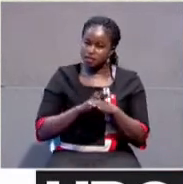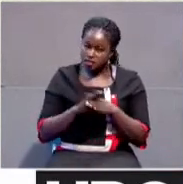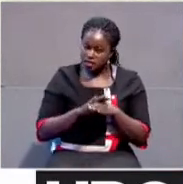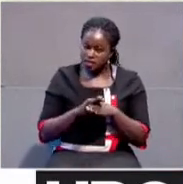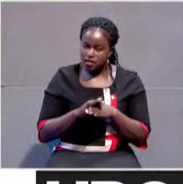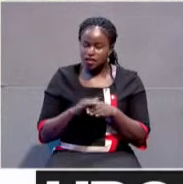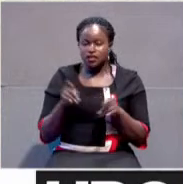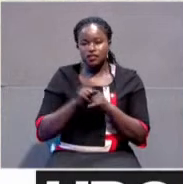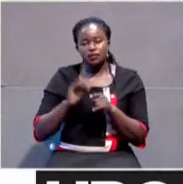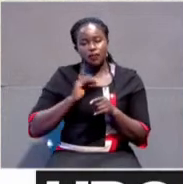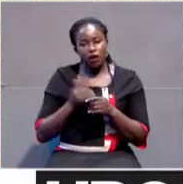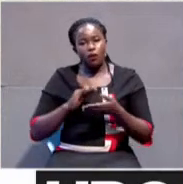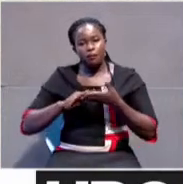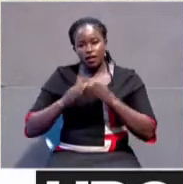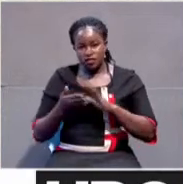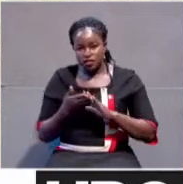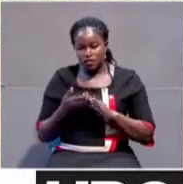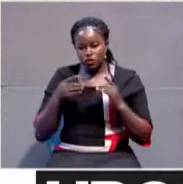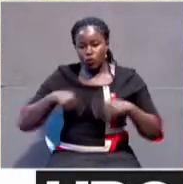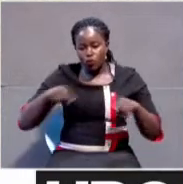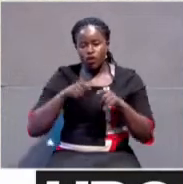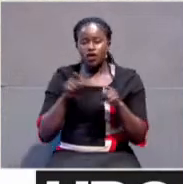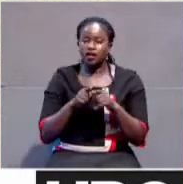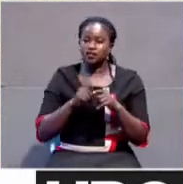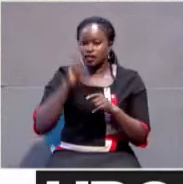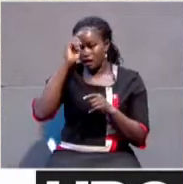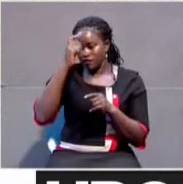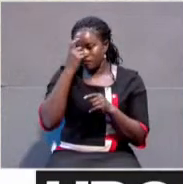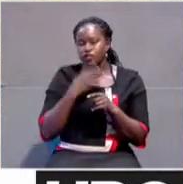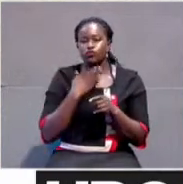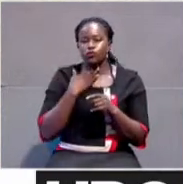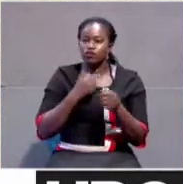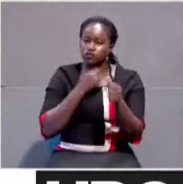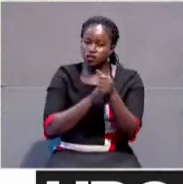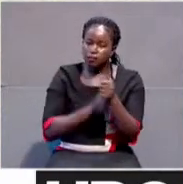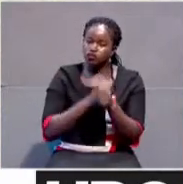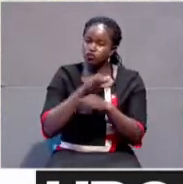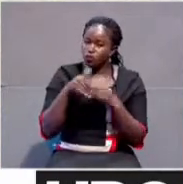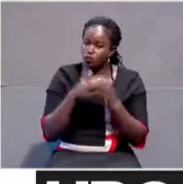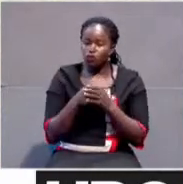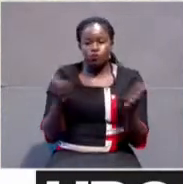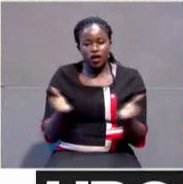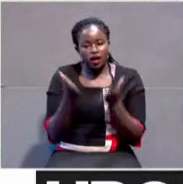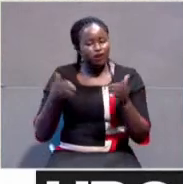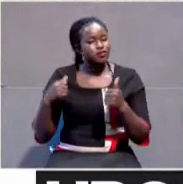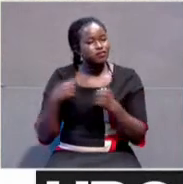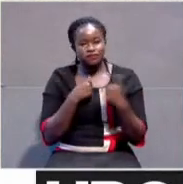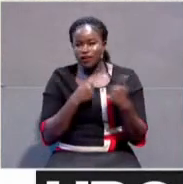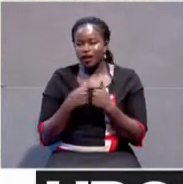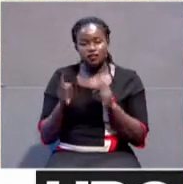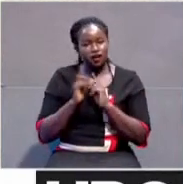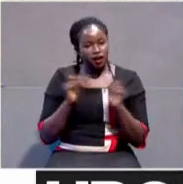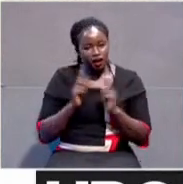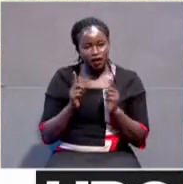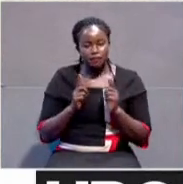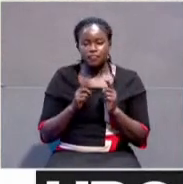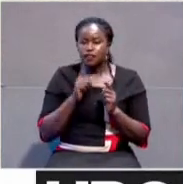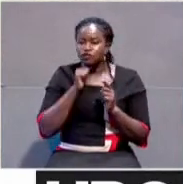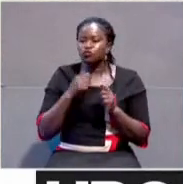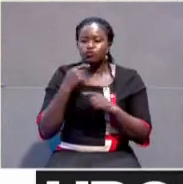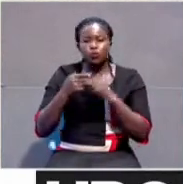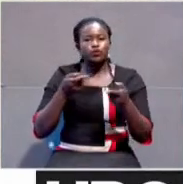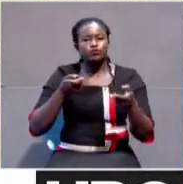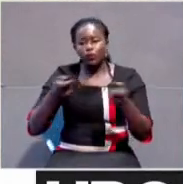development as government. And for us as government, we want to support all of them. So I encourage them not to fight, not to fight to be a monopoly in the